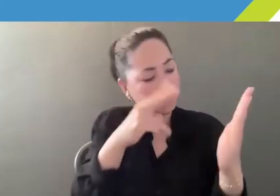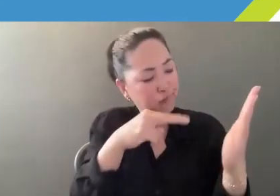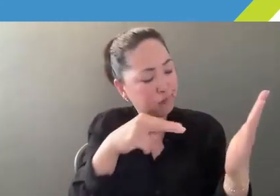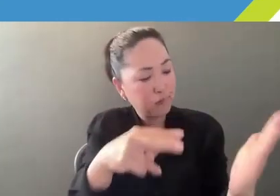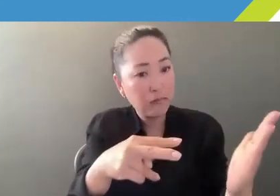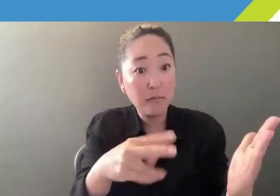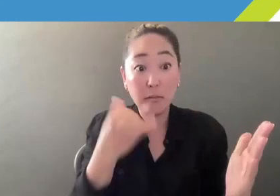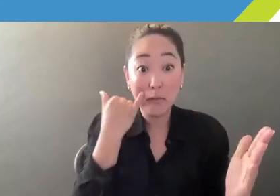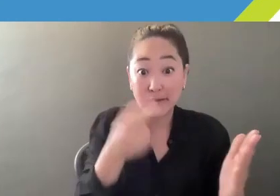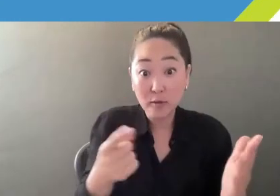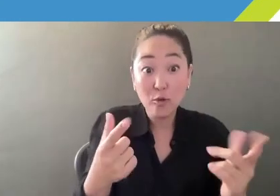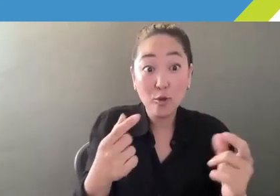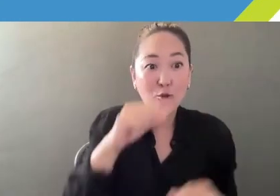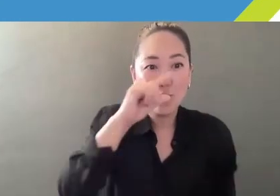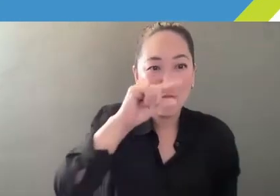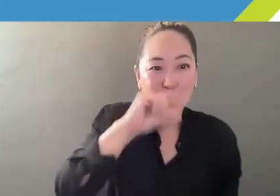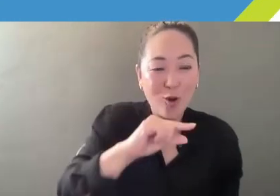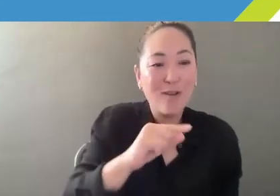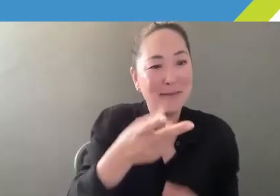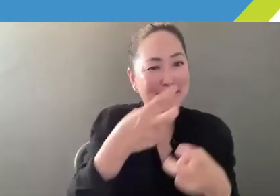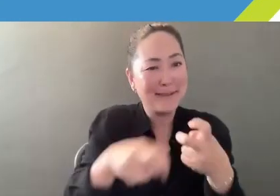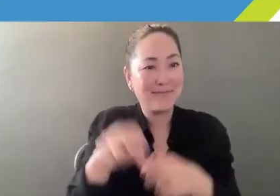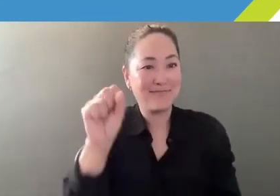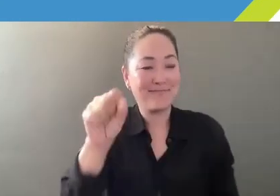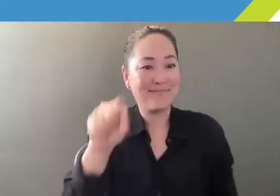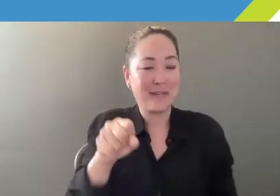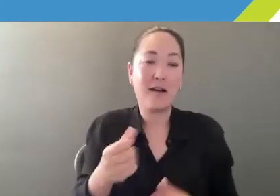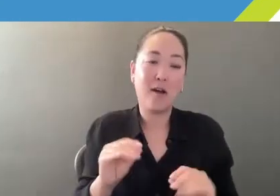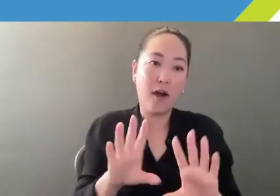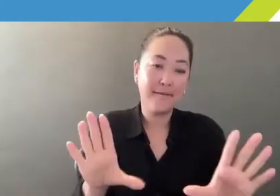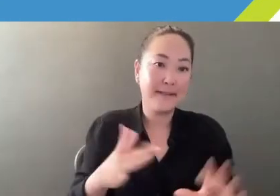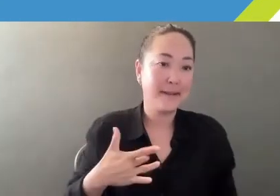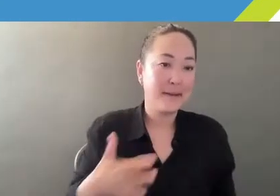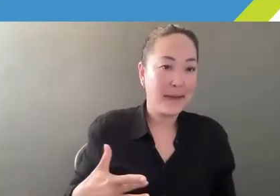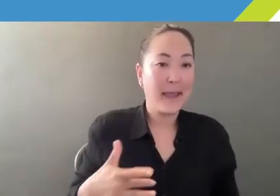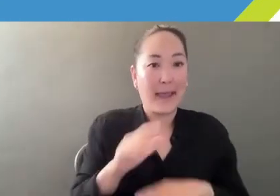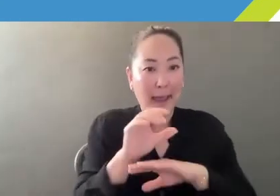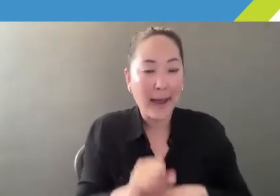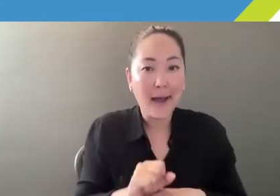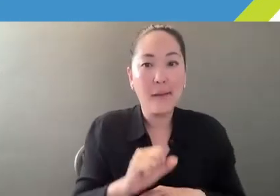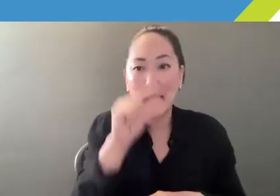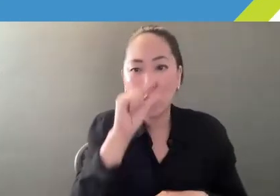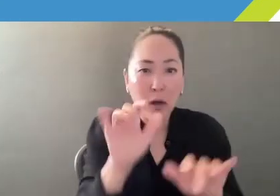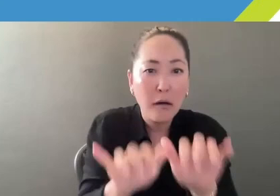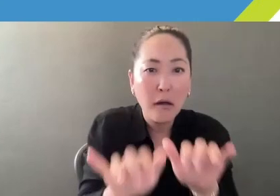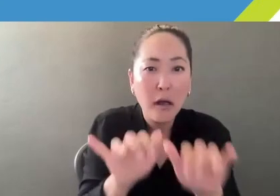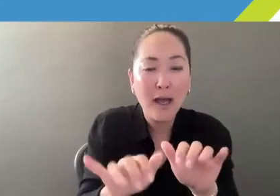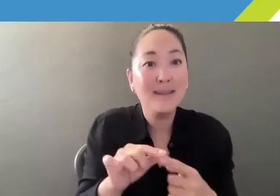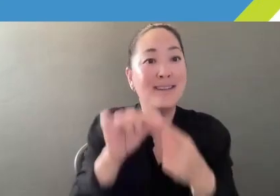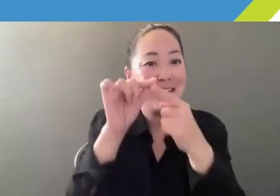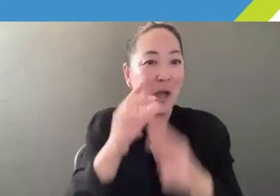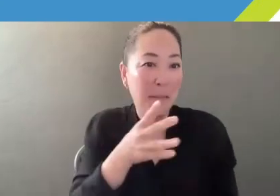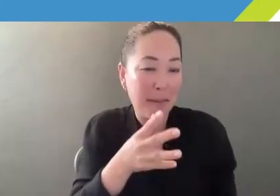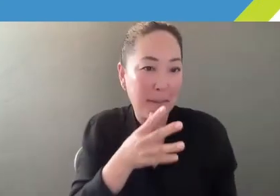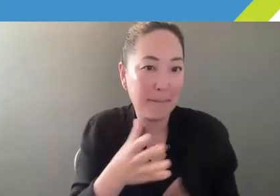you do Dr. Google. And it's very hard for people not to Dr. Google. It's particularly hard for mothers not to Dr.